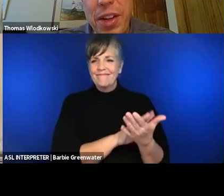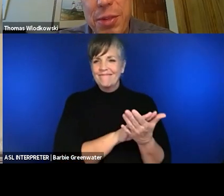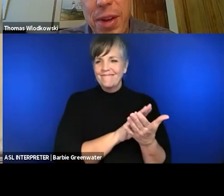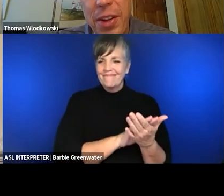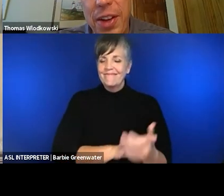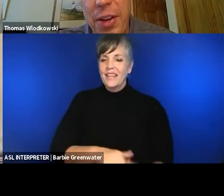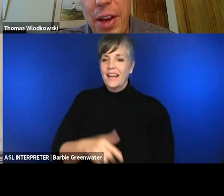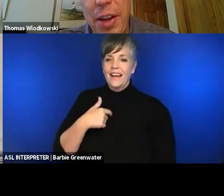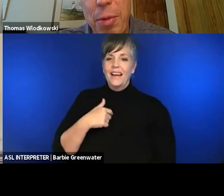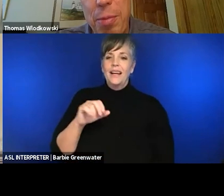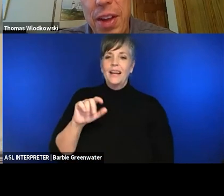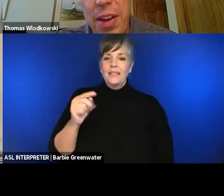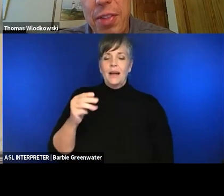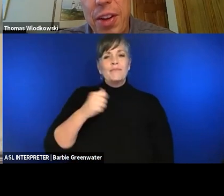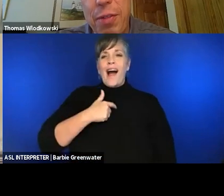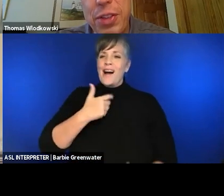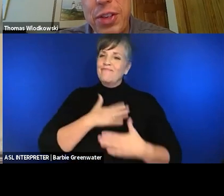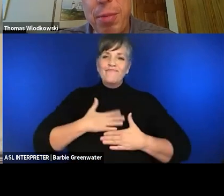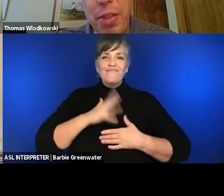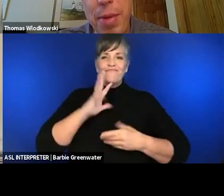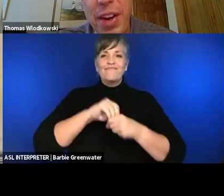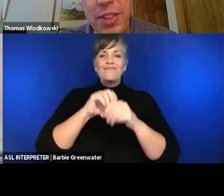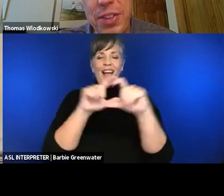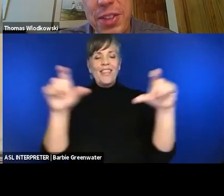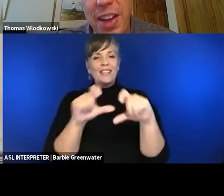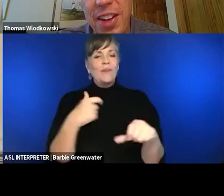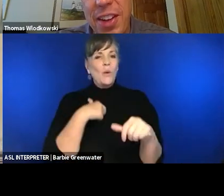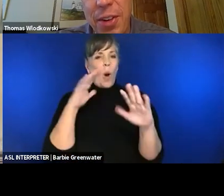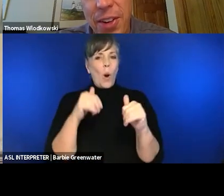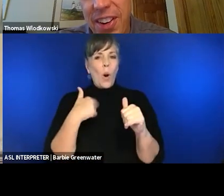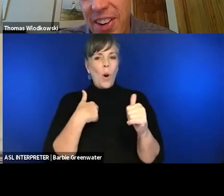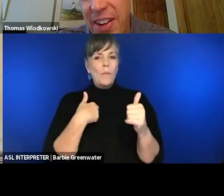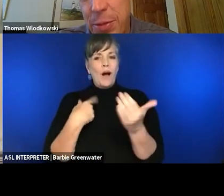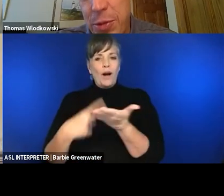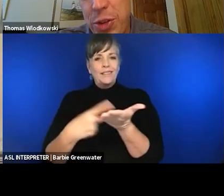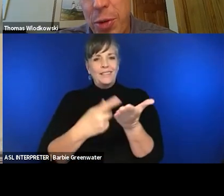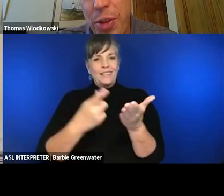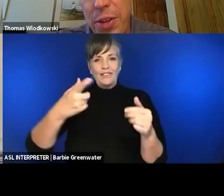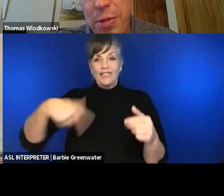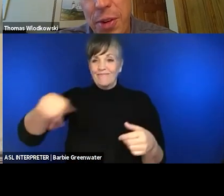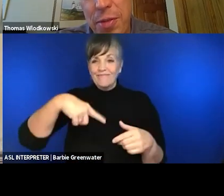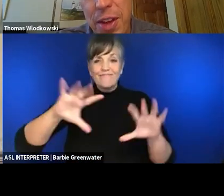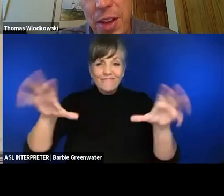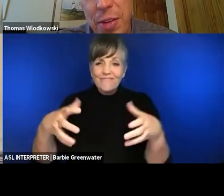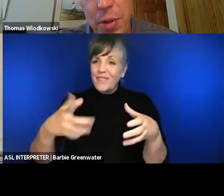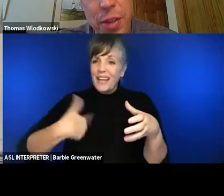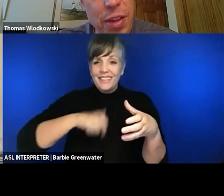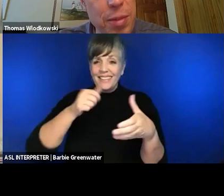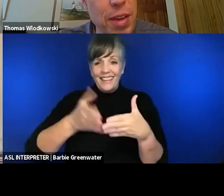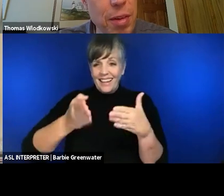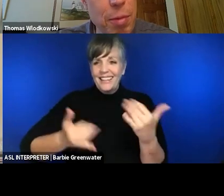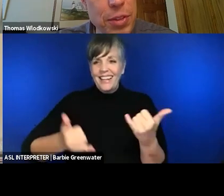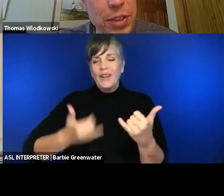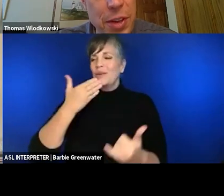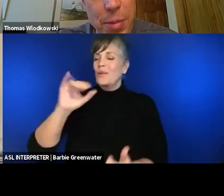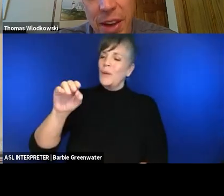enjoyed being on this panel, and I hope that the conversation among the panelists doesn't end here. So Joe, thank you for convening what I think to